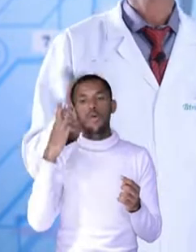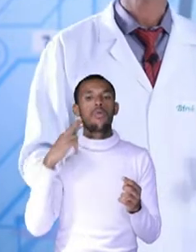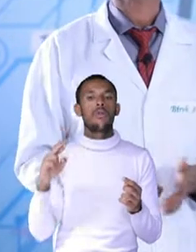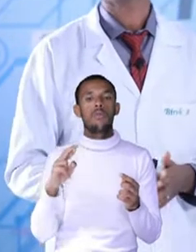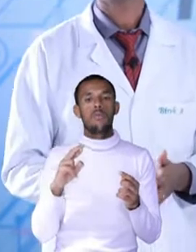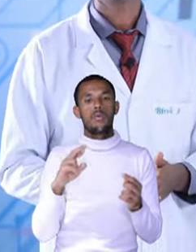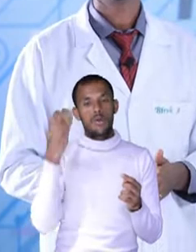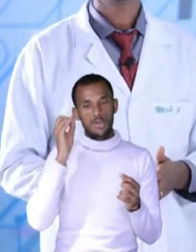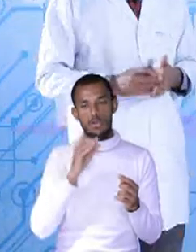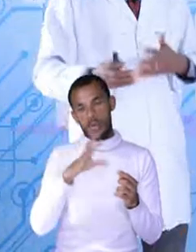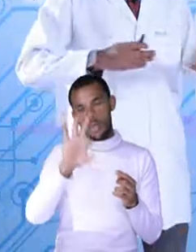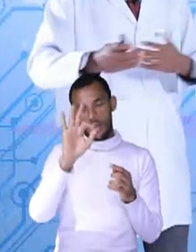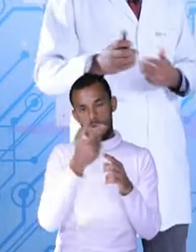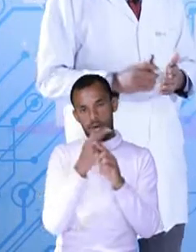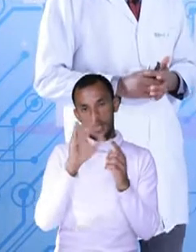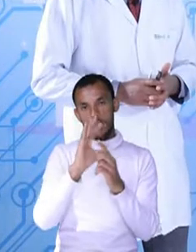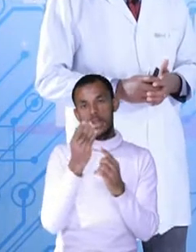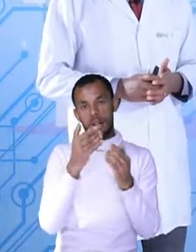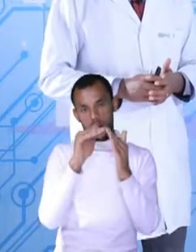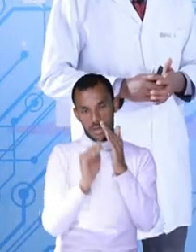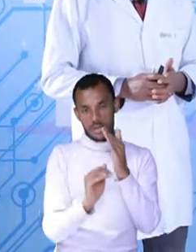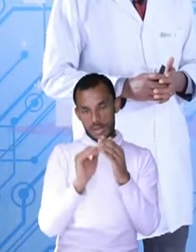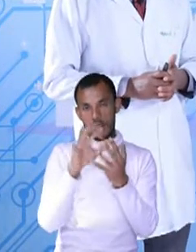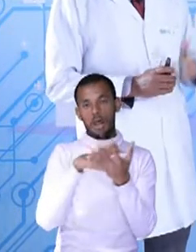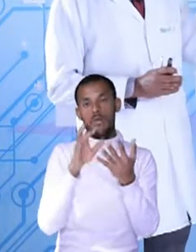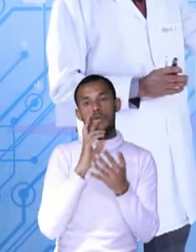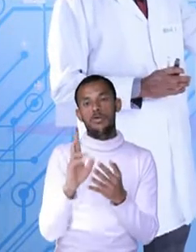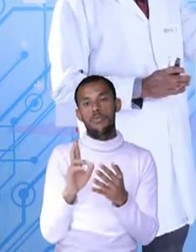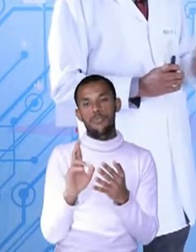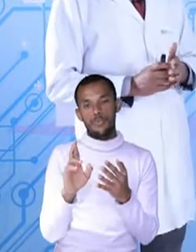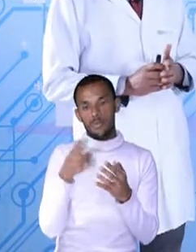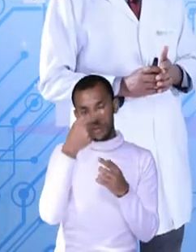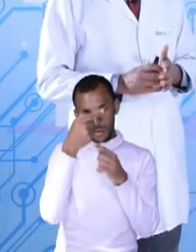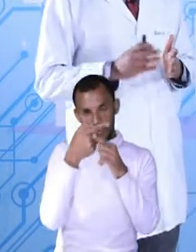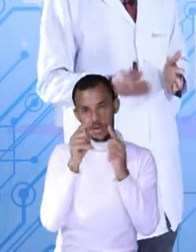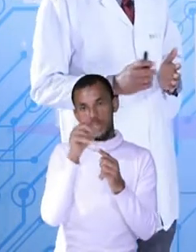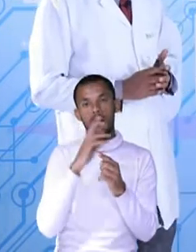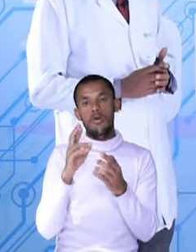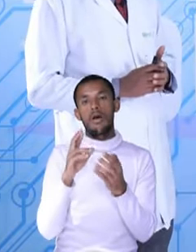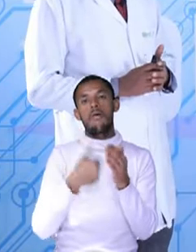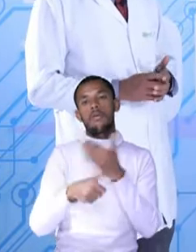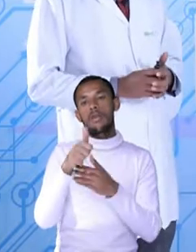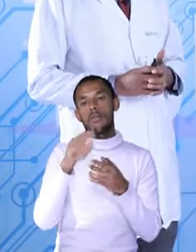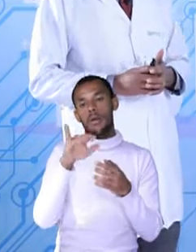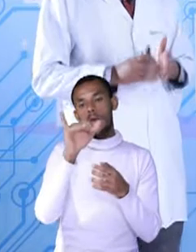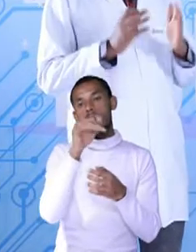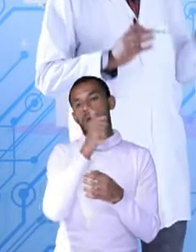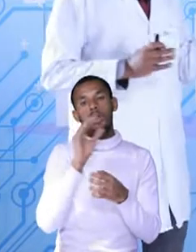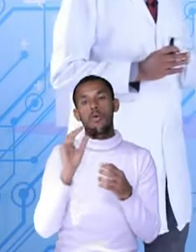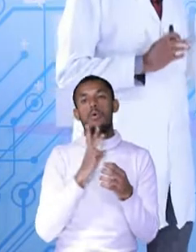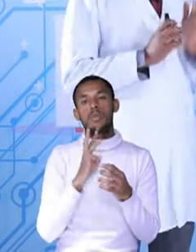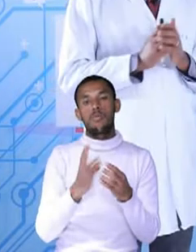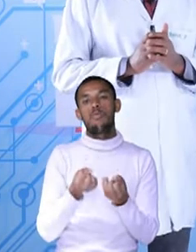exist in free states because of less reactivity, because this is not affected by air and water.